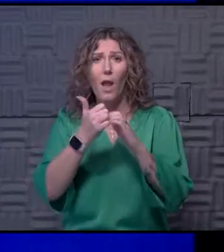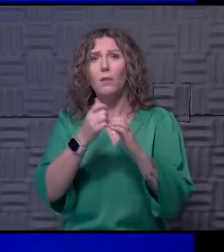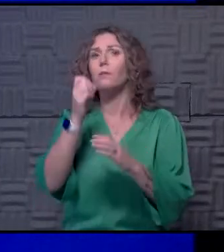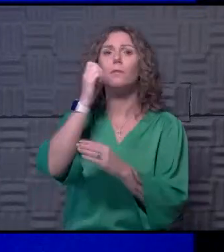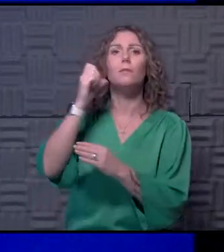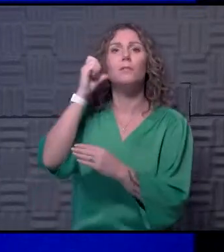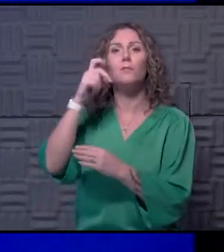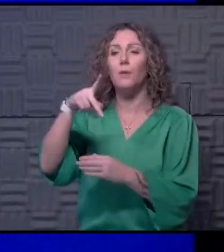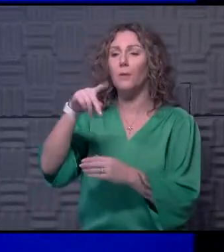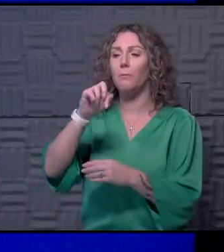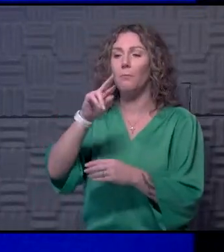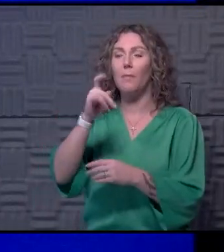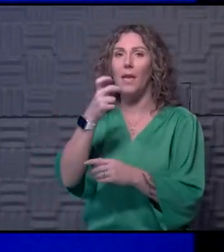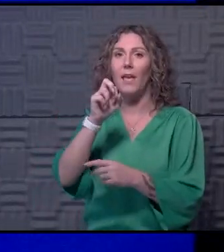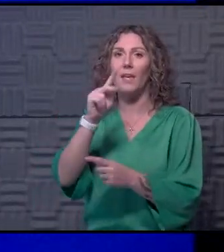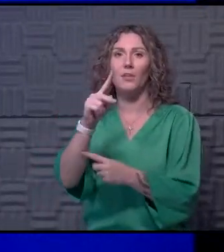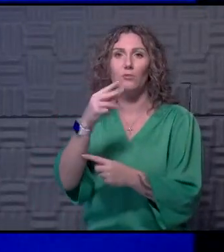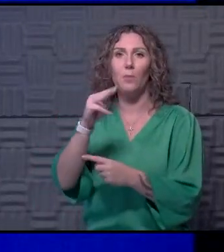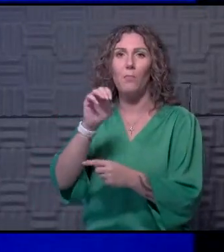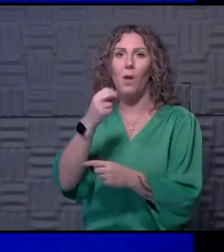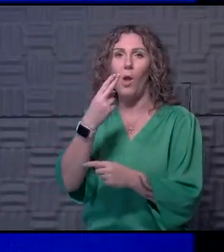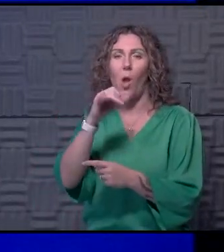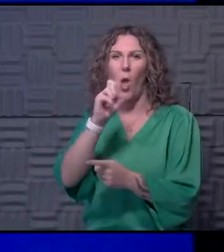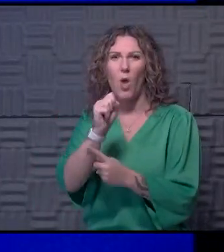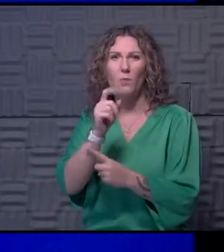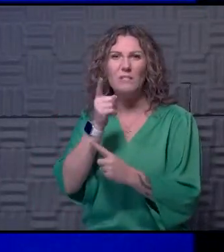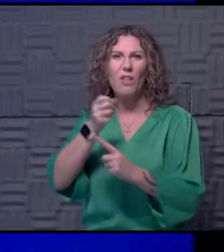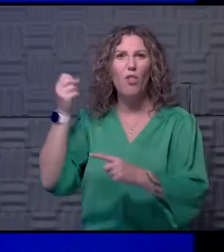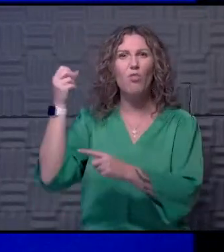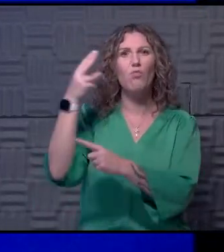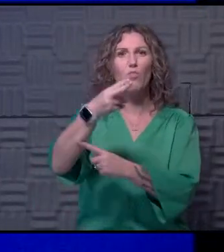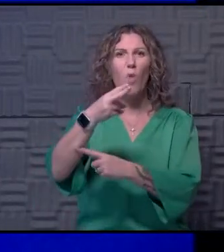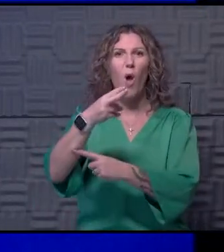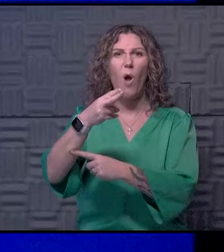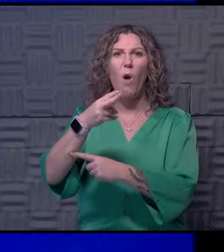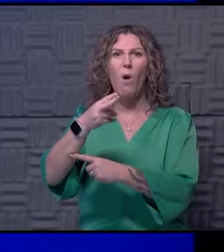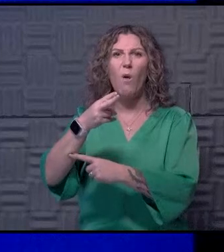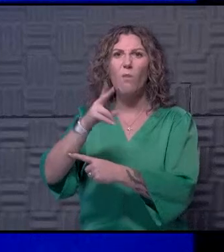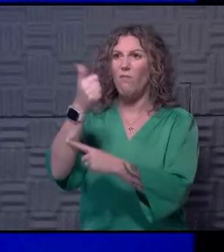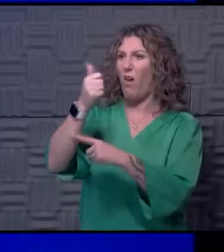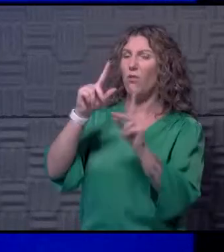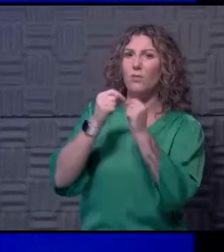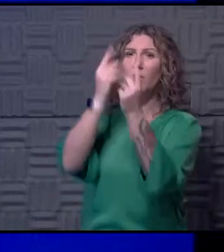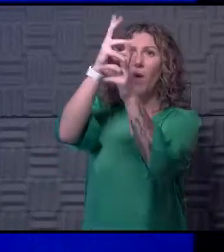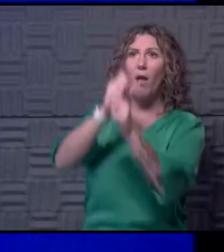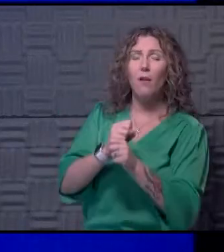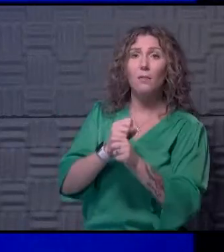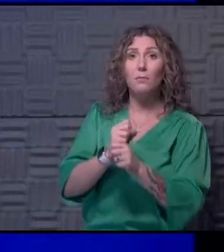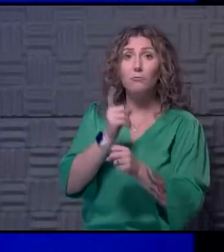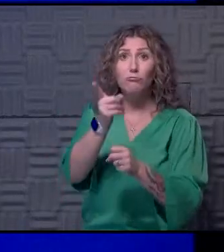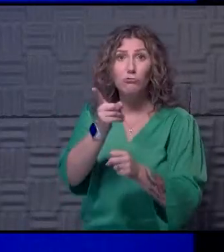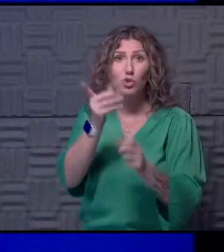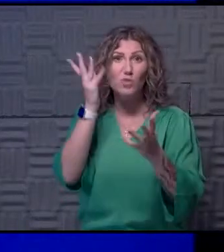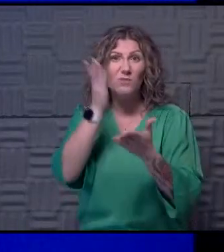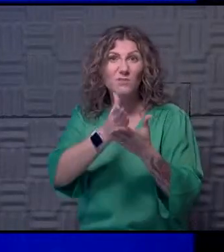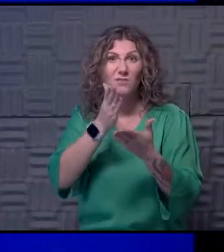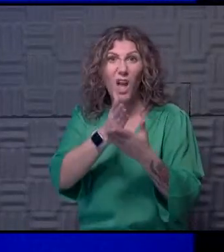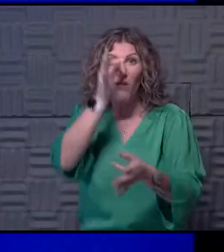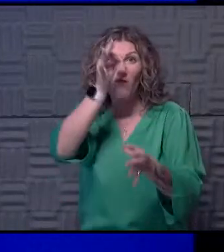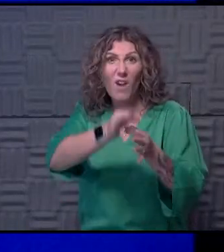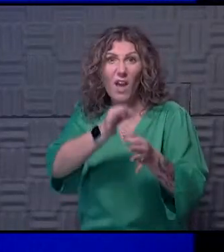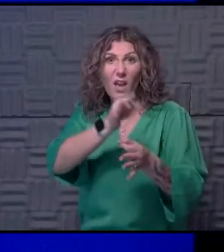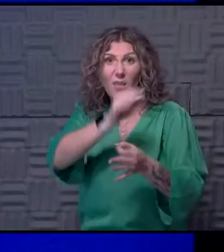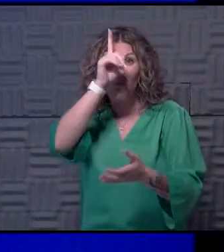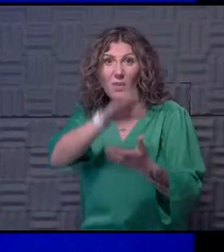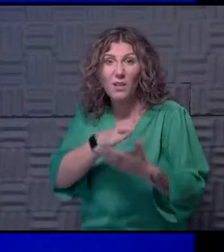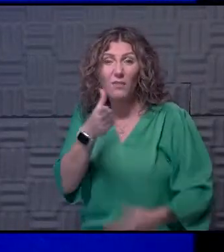Yesterday, Patrick Mahomes threw 3 interceptions. Let me ask you something. Did you really ever lose faith in him? I bet you didn't. You may have gotten a little